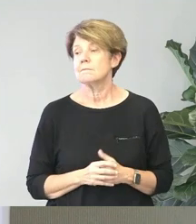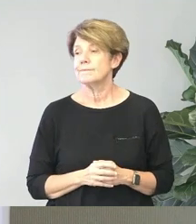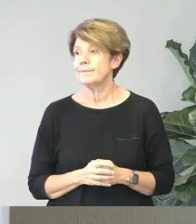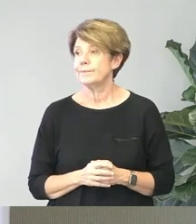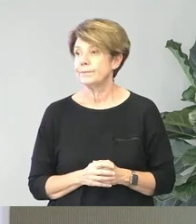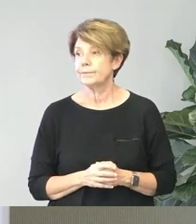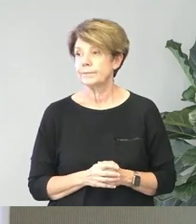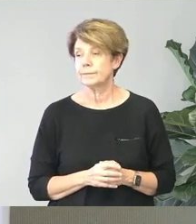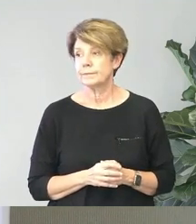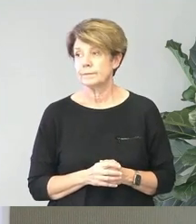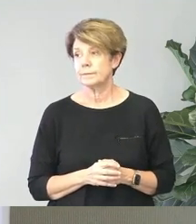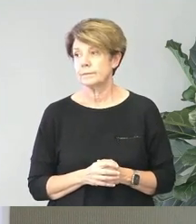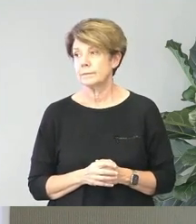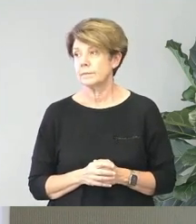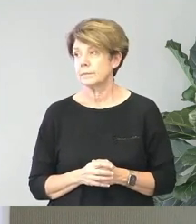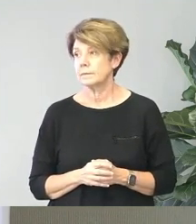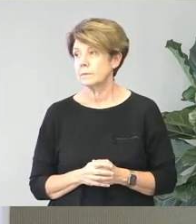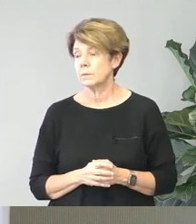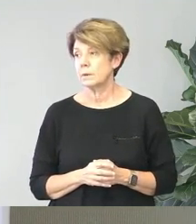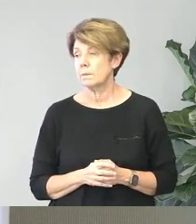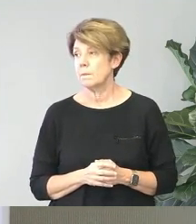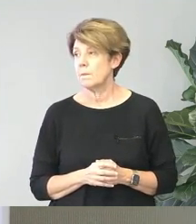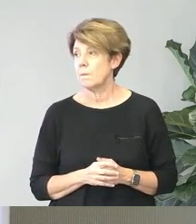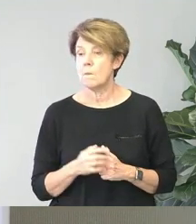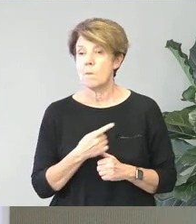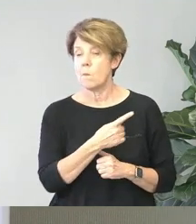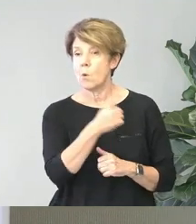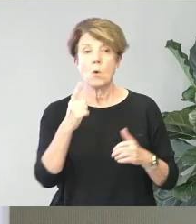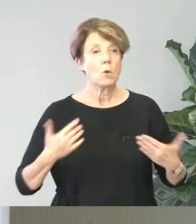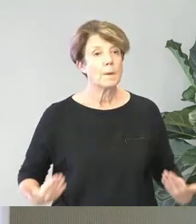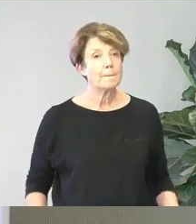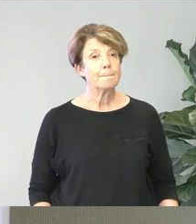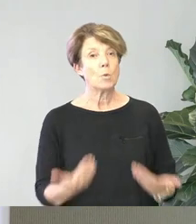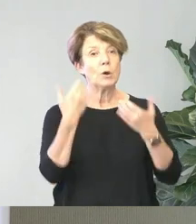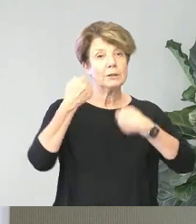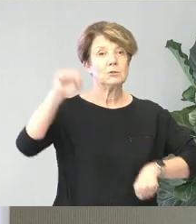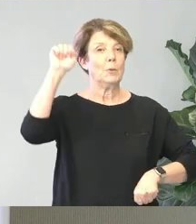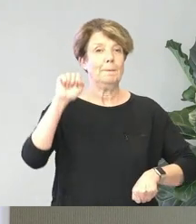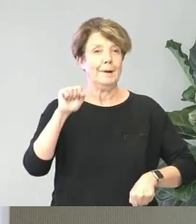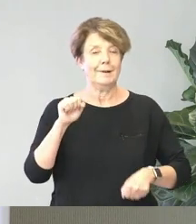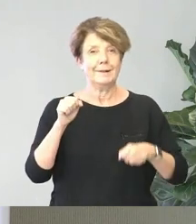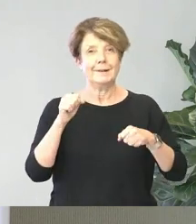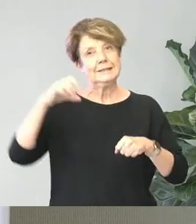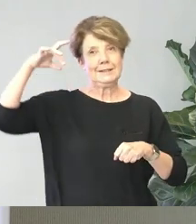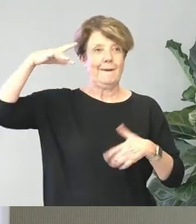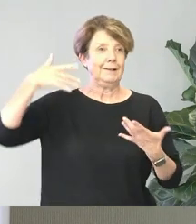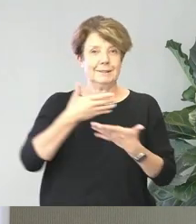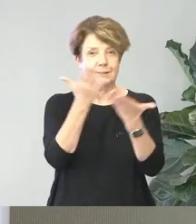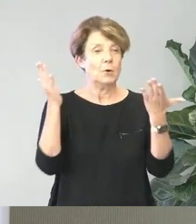what I said was we're all born superstars. There's nothing wrong with loving who you